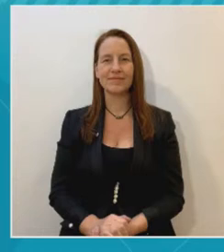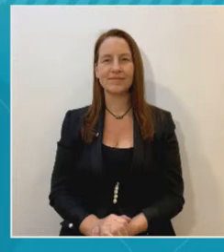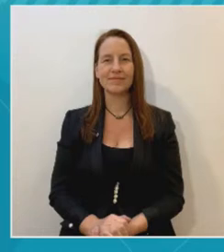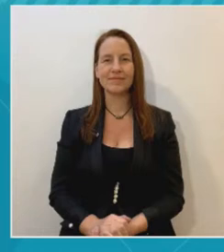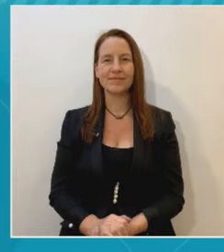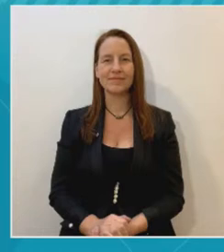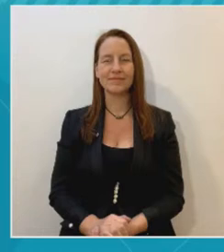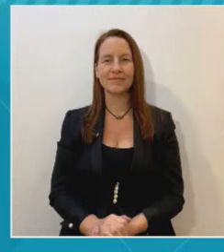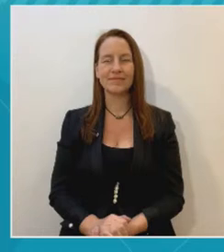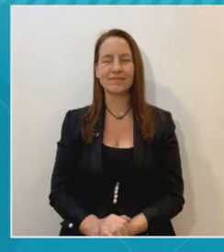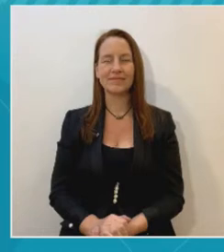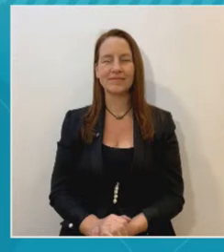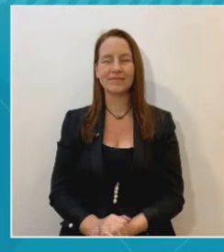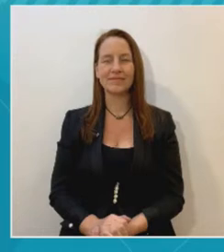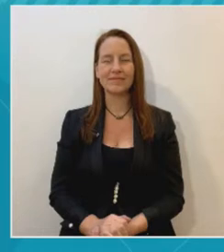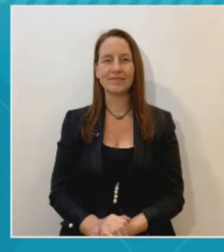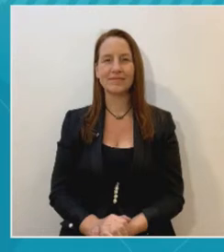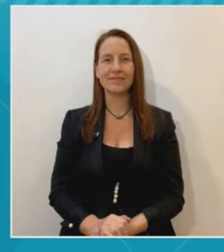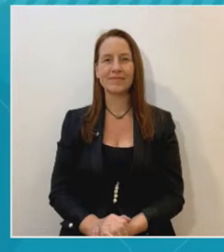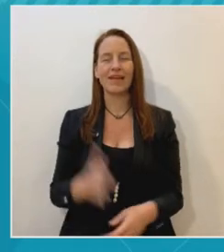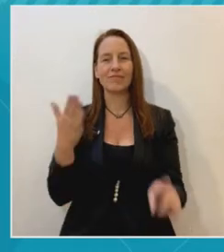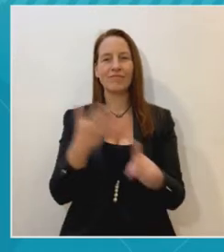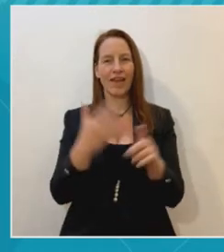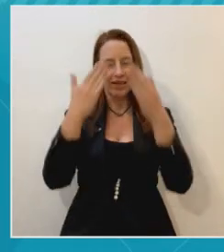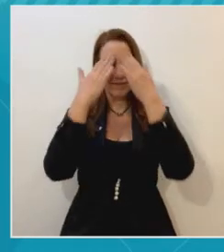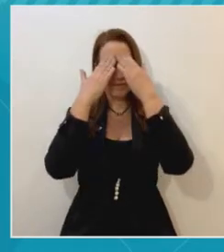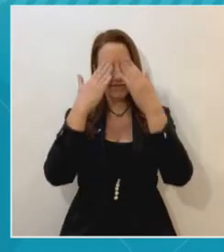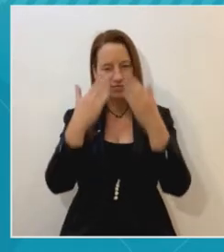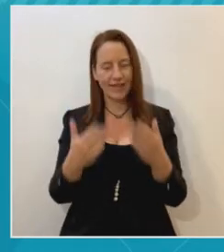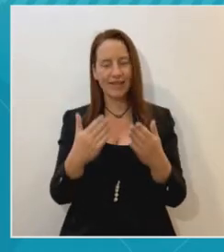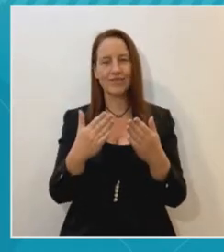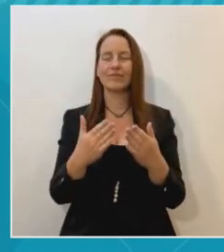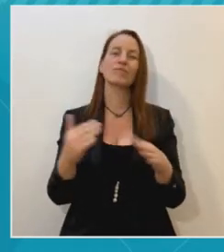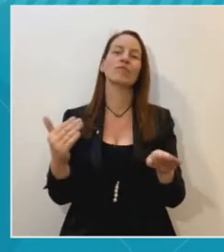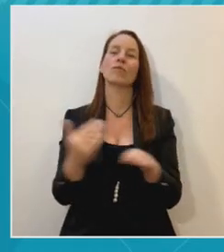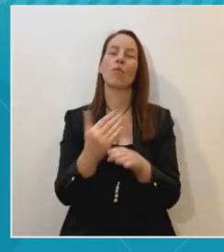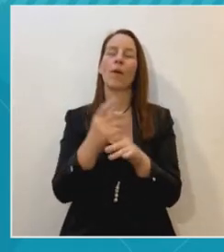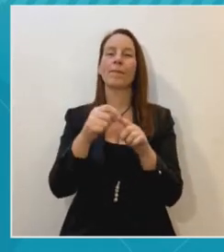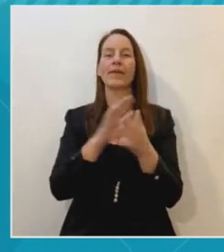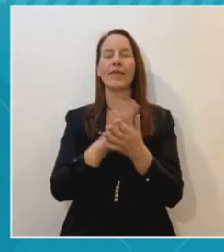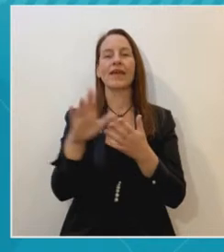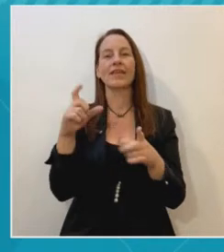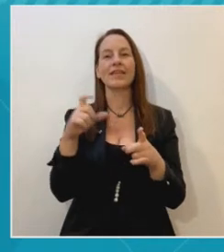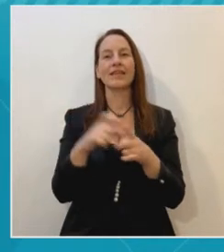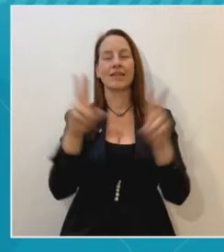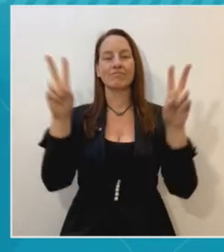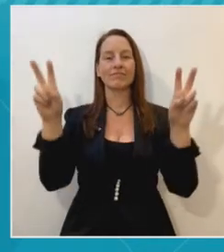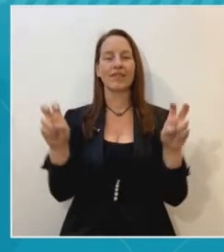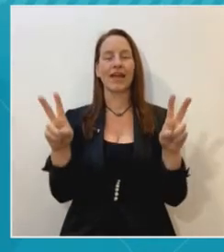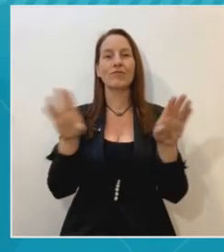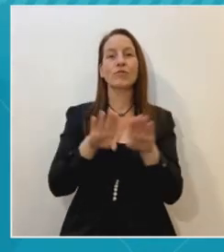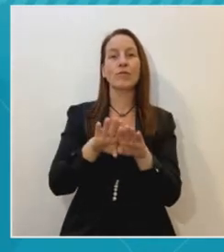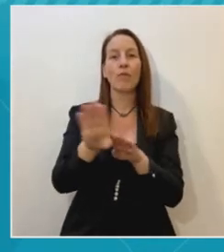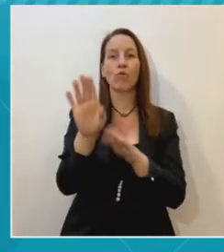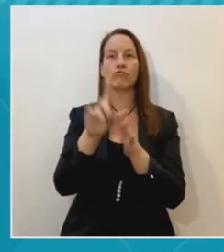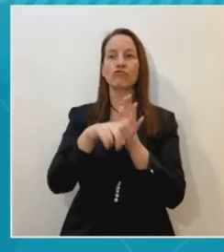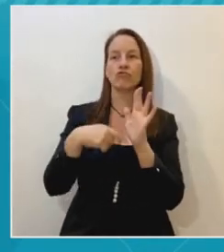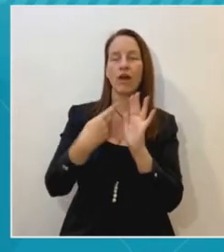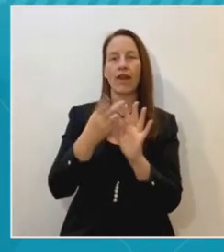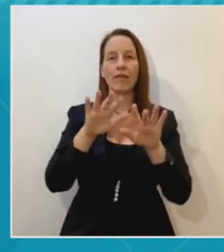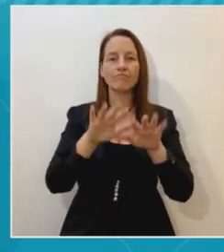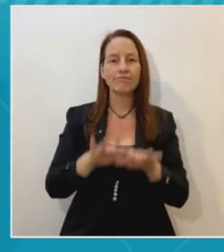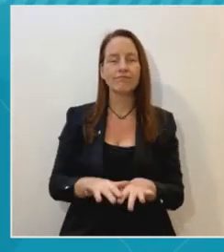And in recognition of a programme of work entitled Sports Journalists and the Professional